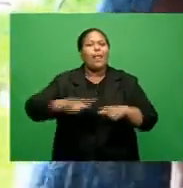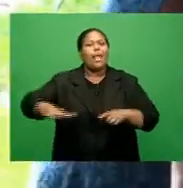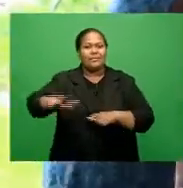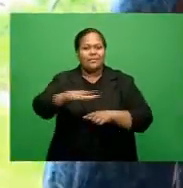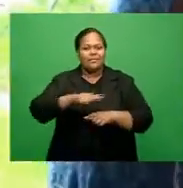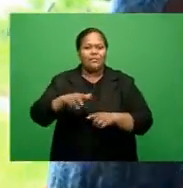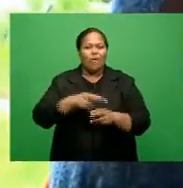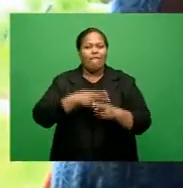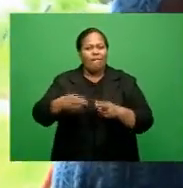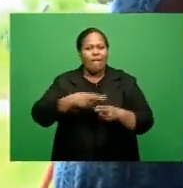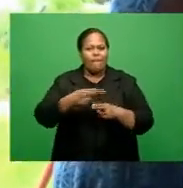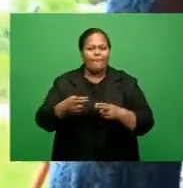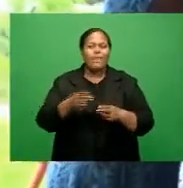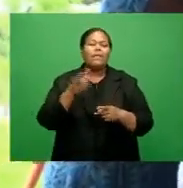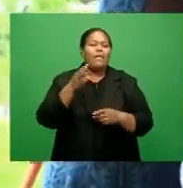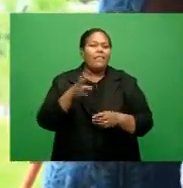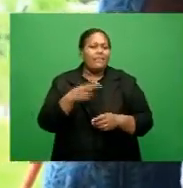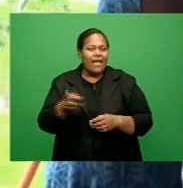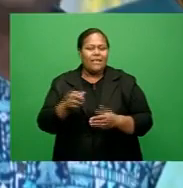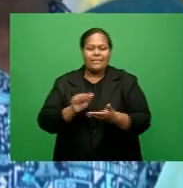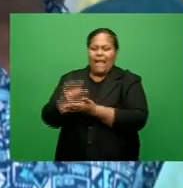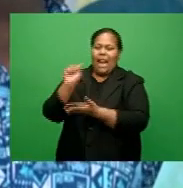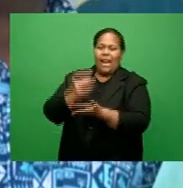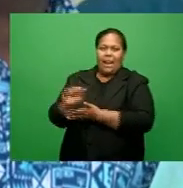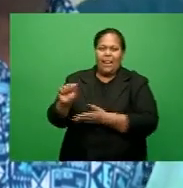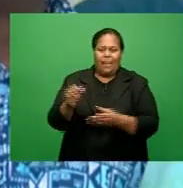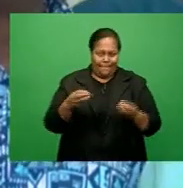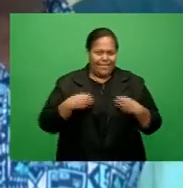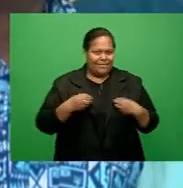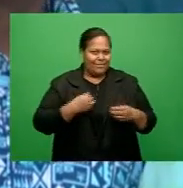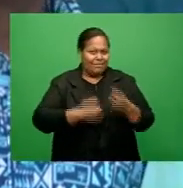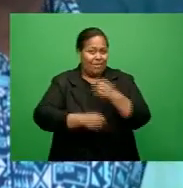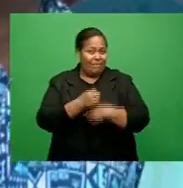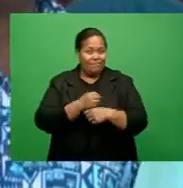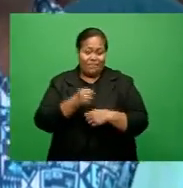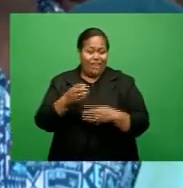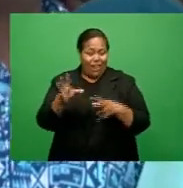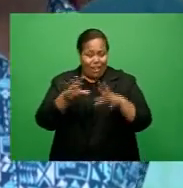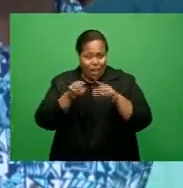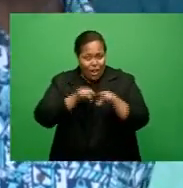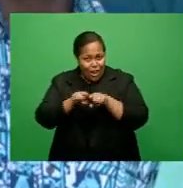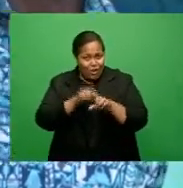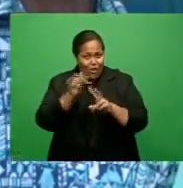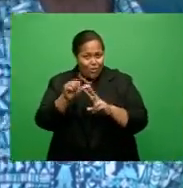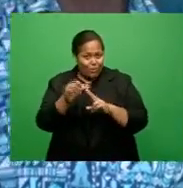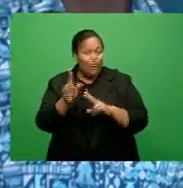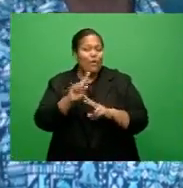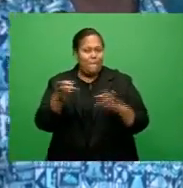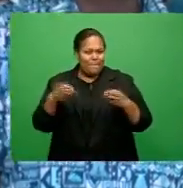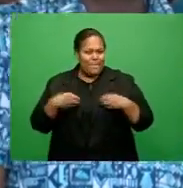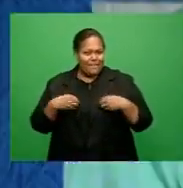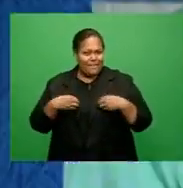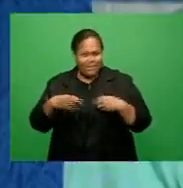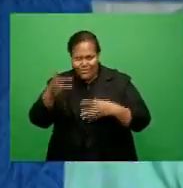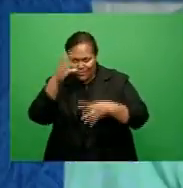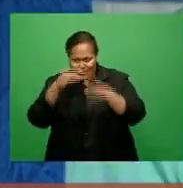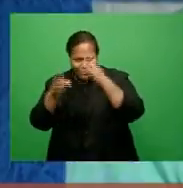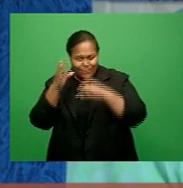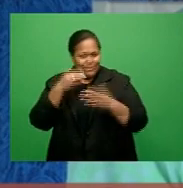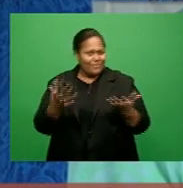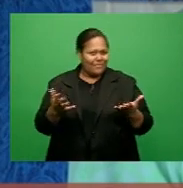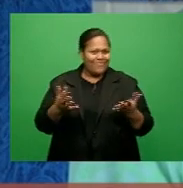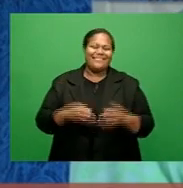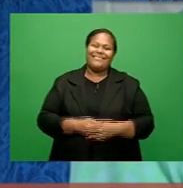grow. He adds they will also learn how to run a business and may decide that farming the land is the life they want. It